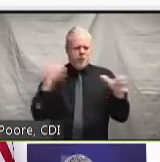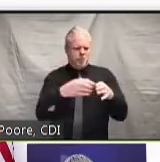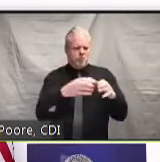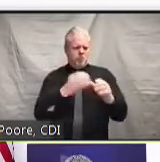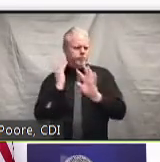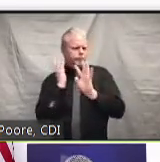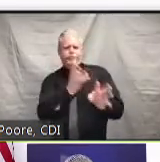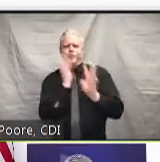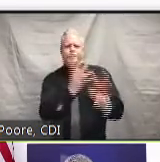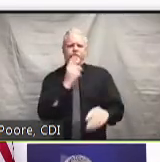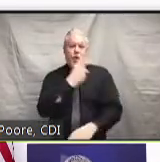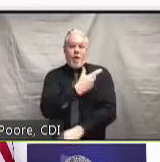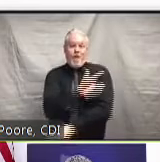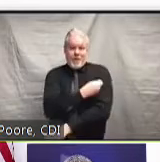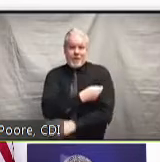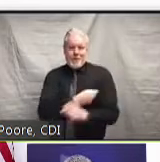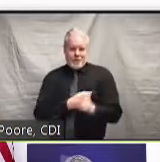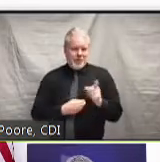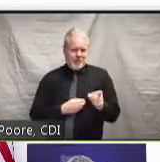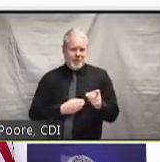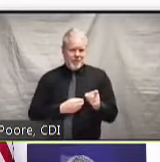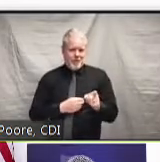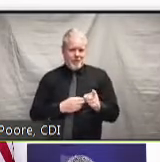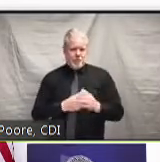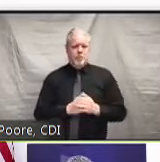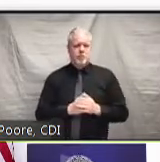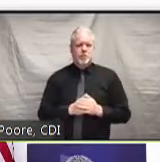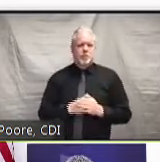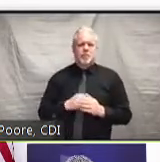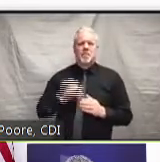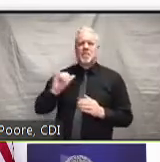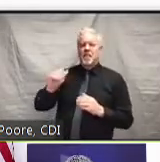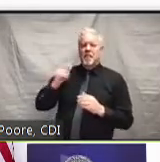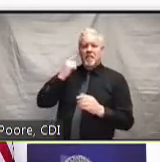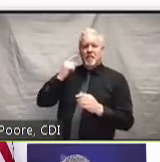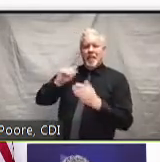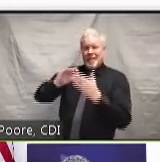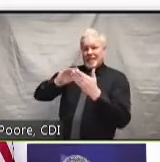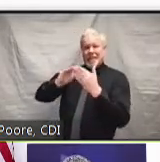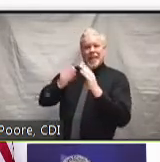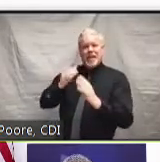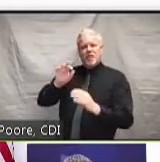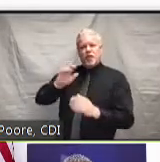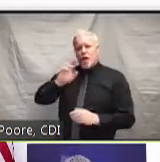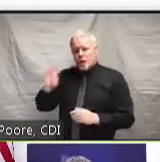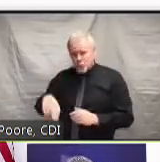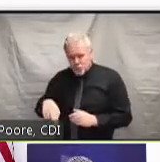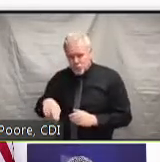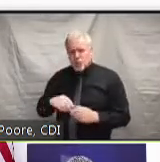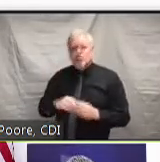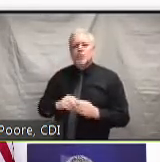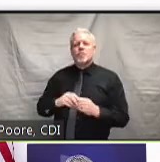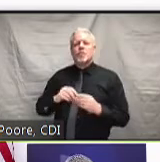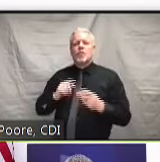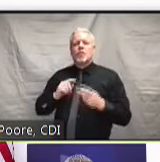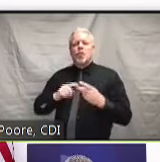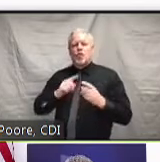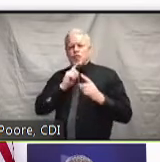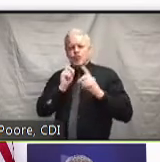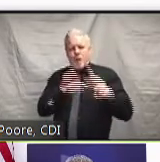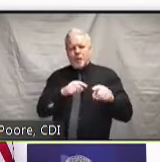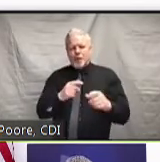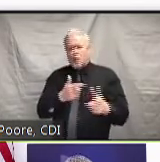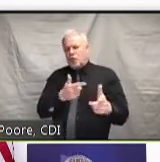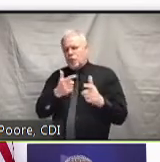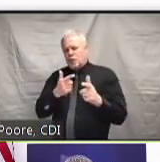Rapid Response Team, our faith community in New York State to reach out to targeted populations, again, as directed by the state, to ensure there's